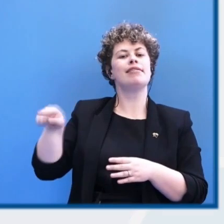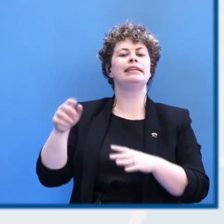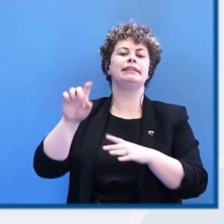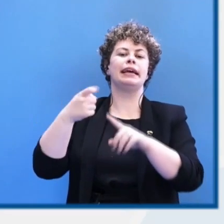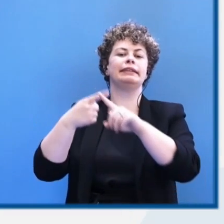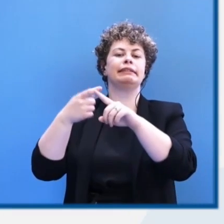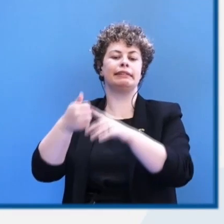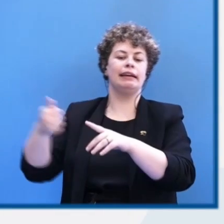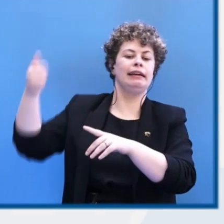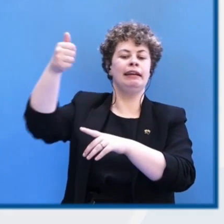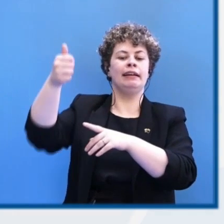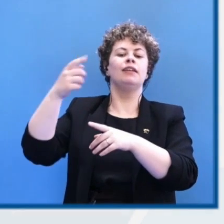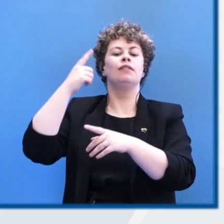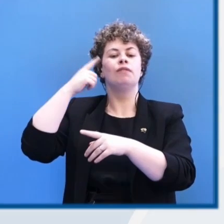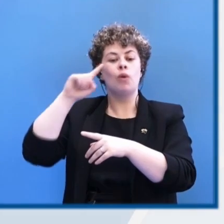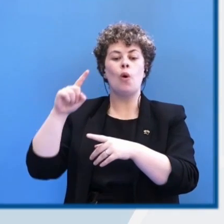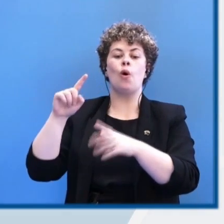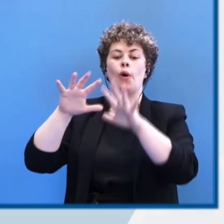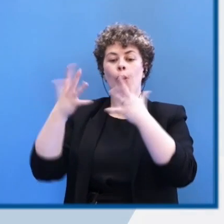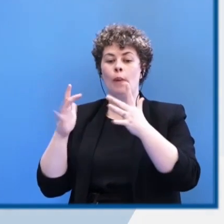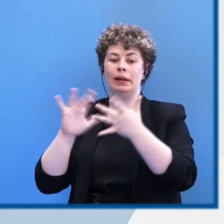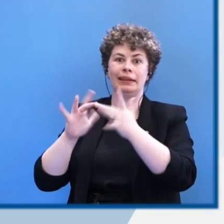for Disaster Reduction.